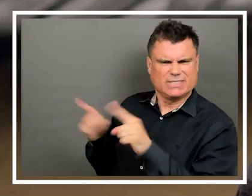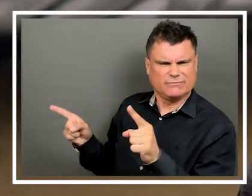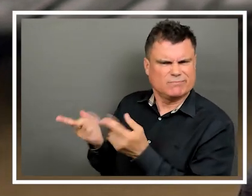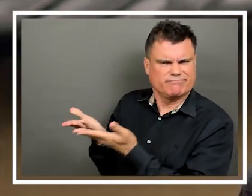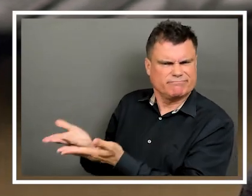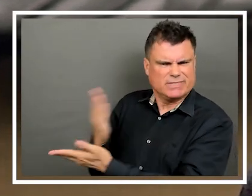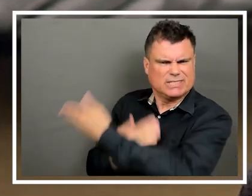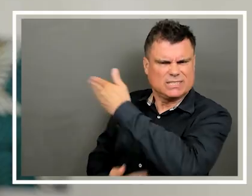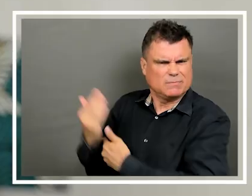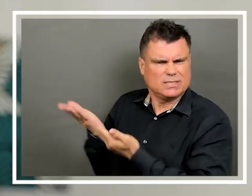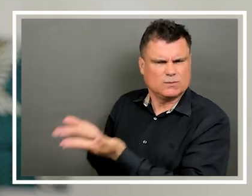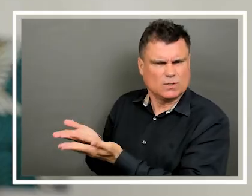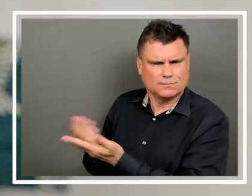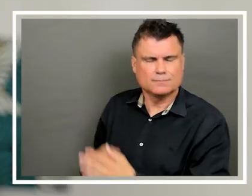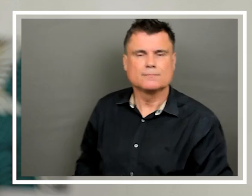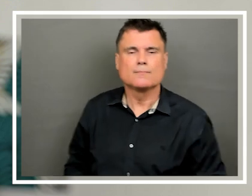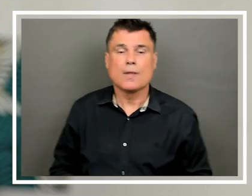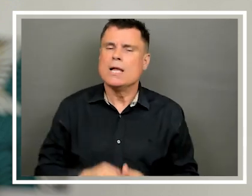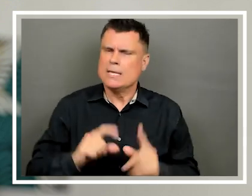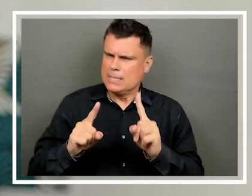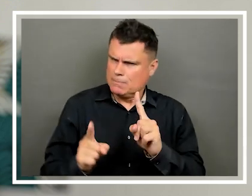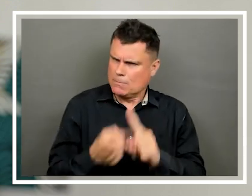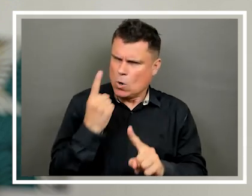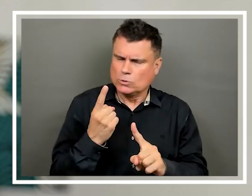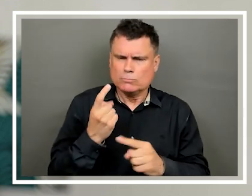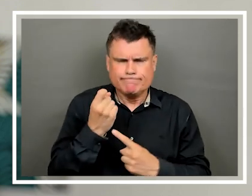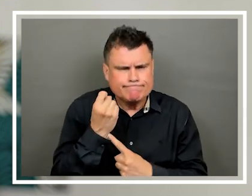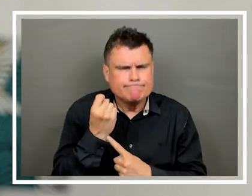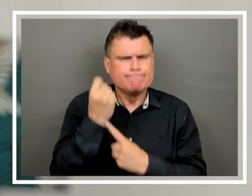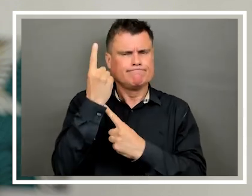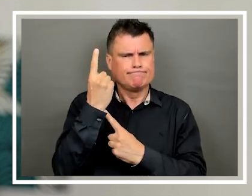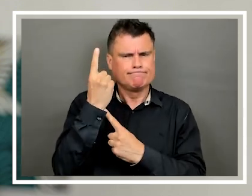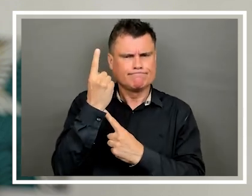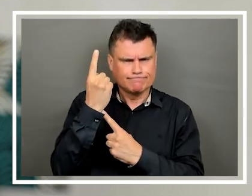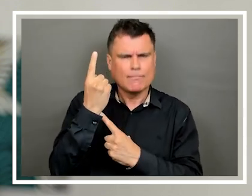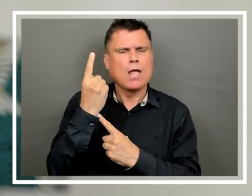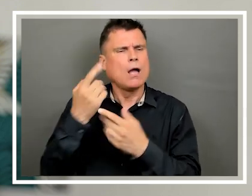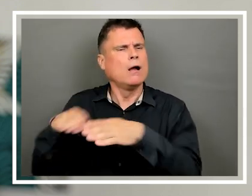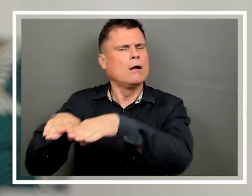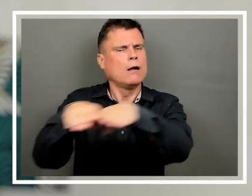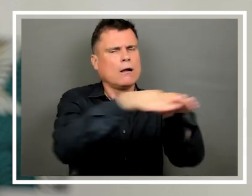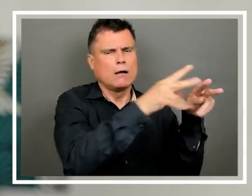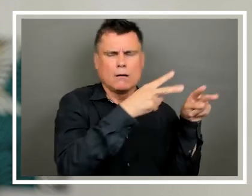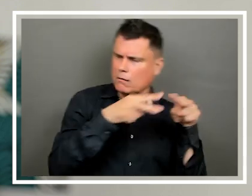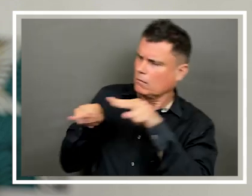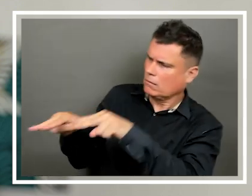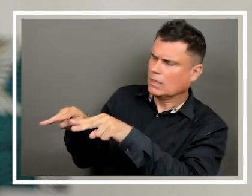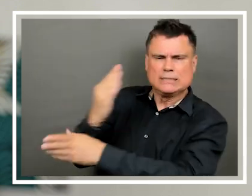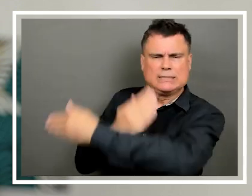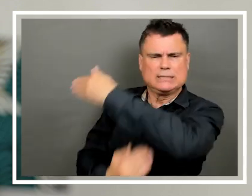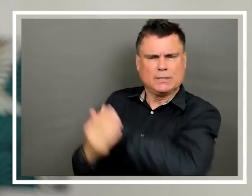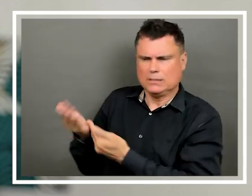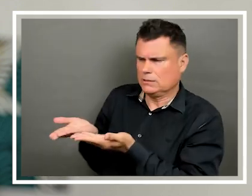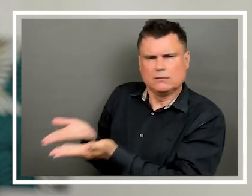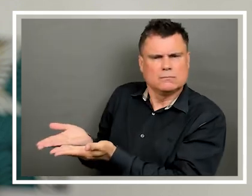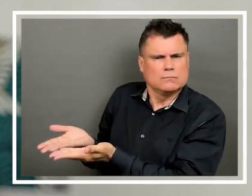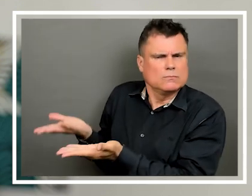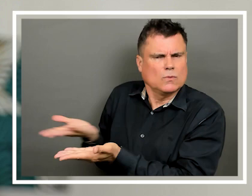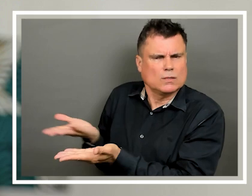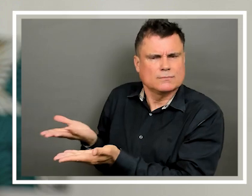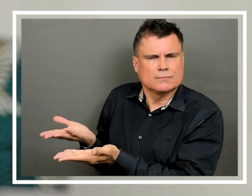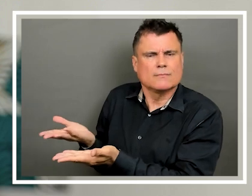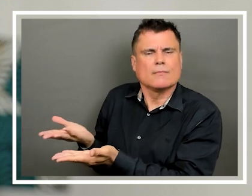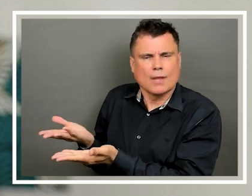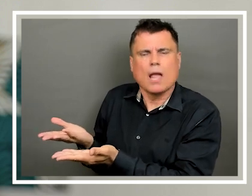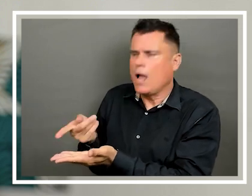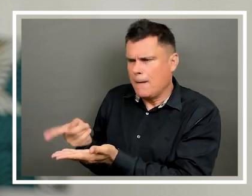disability actually is. It's really important to understand some of the more common ways that people think about disability so that